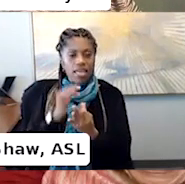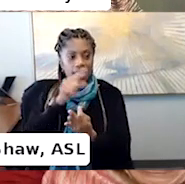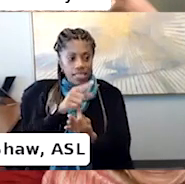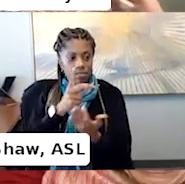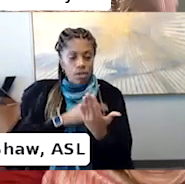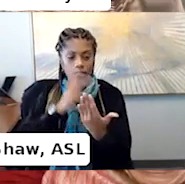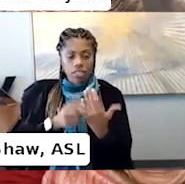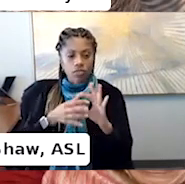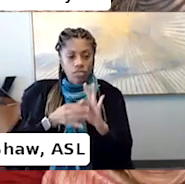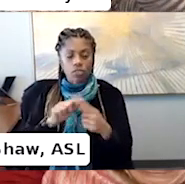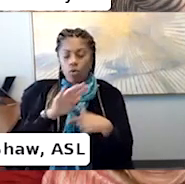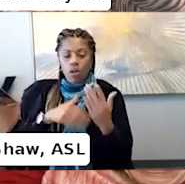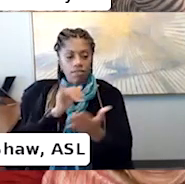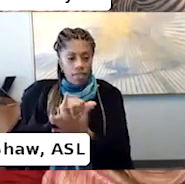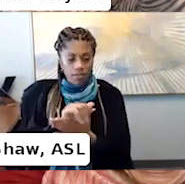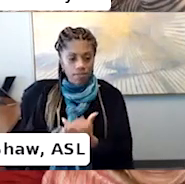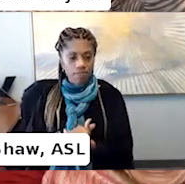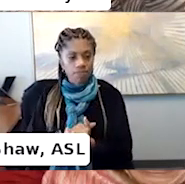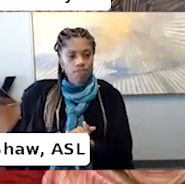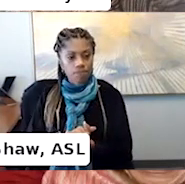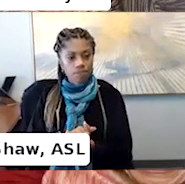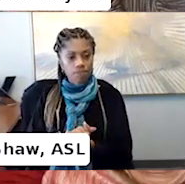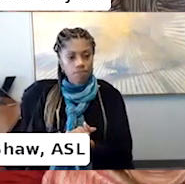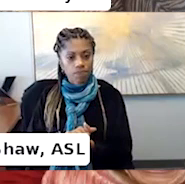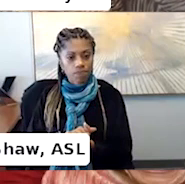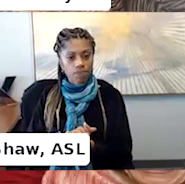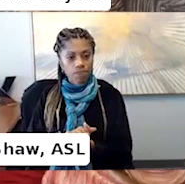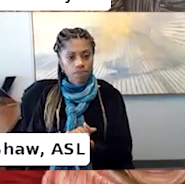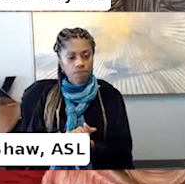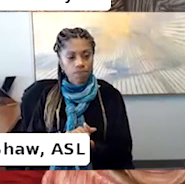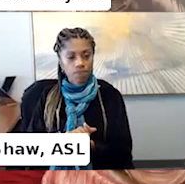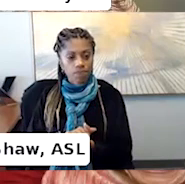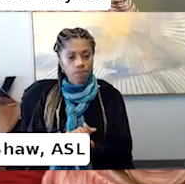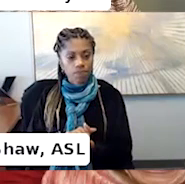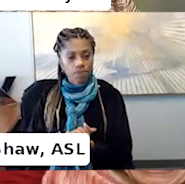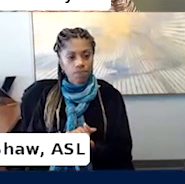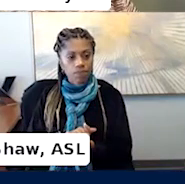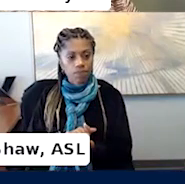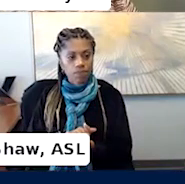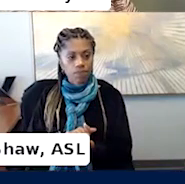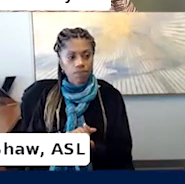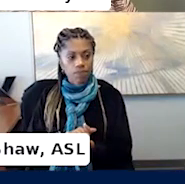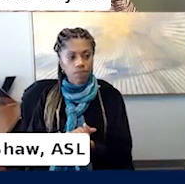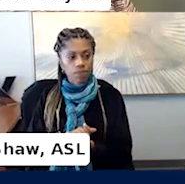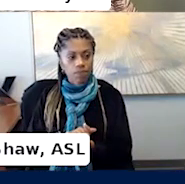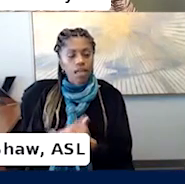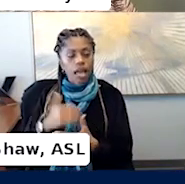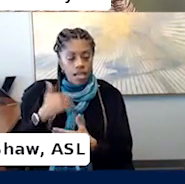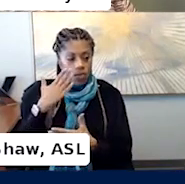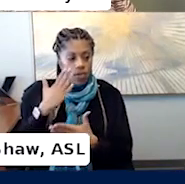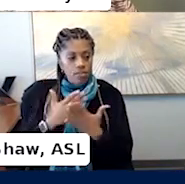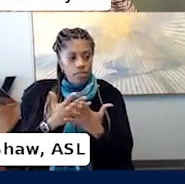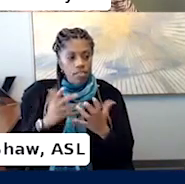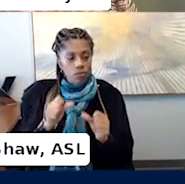about. So I know that we have some things that we can share about Brightness in Black, but we're